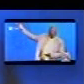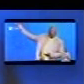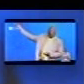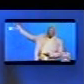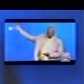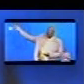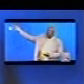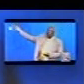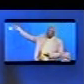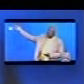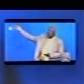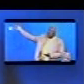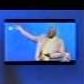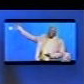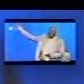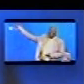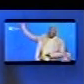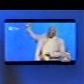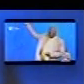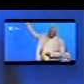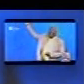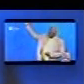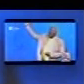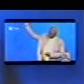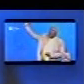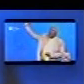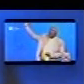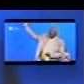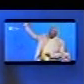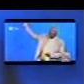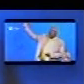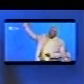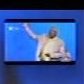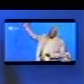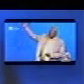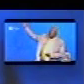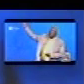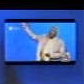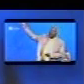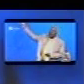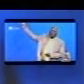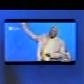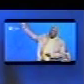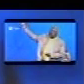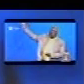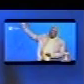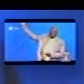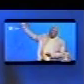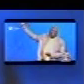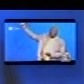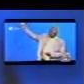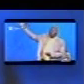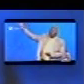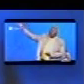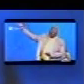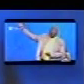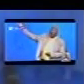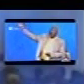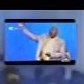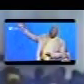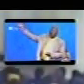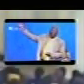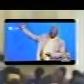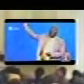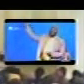word. For religious blindness. Point number three. Saving word. Our decision. Healing word. For deliverance. Deliverance from